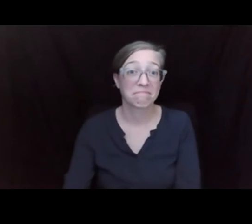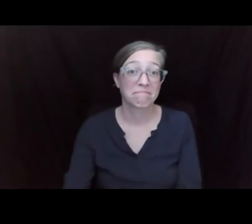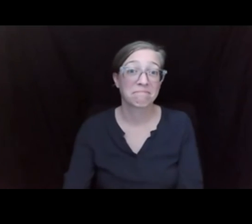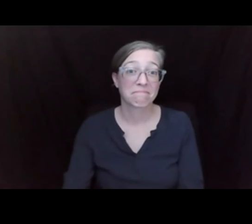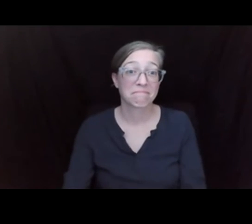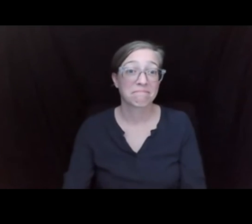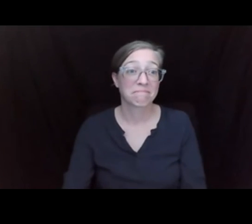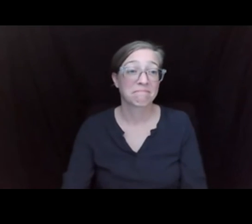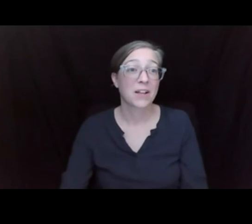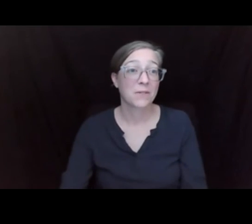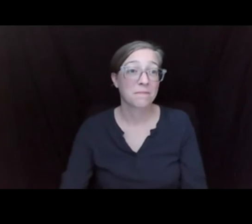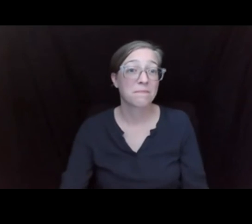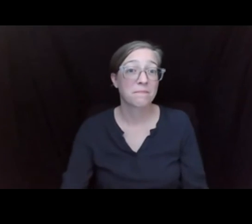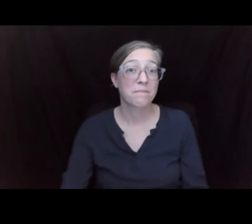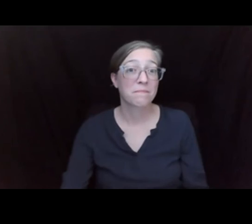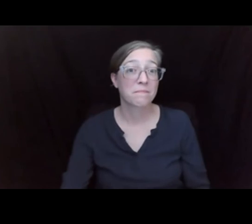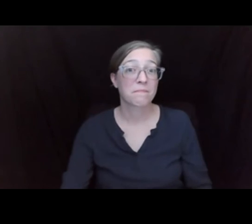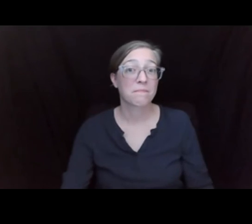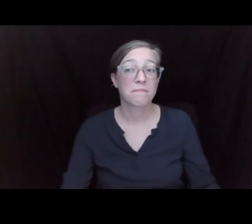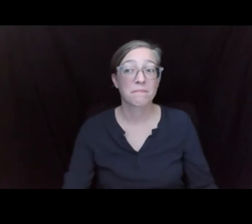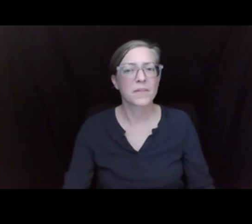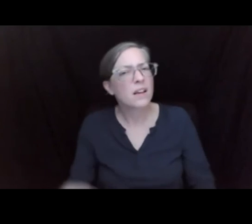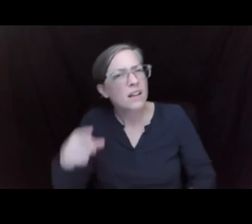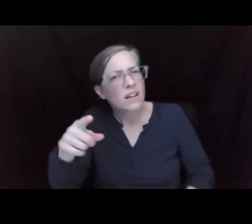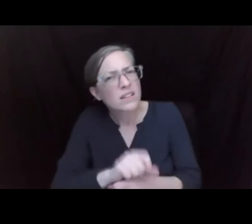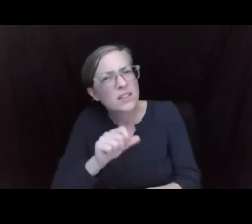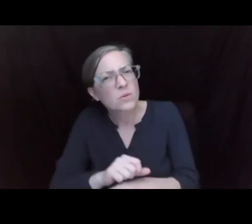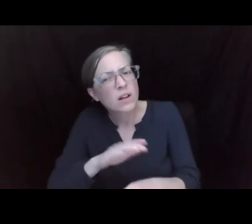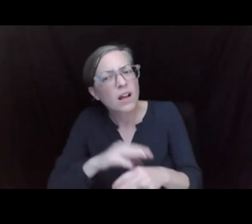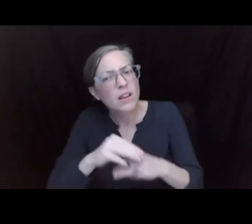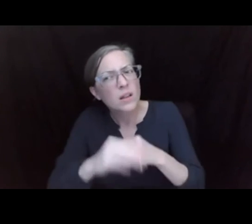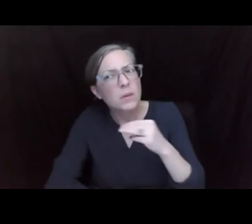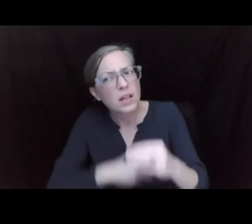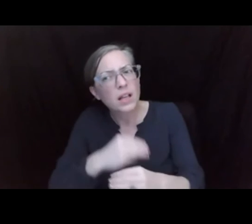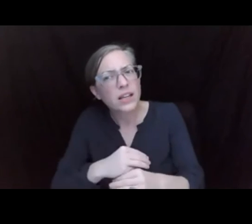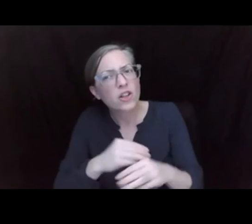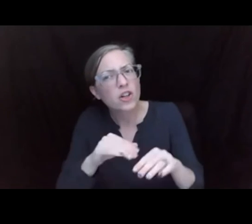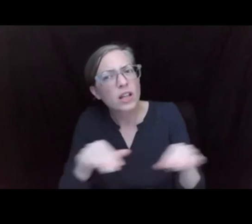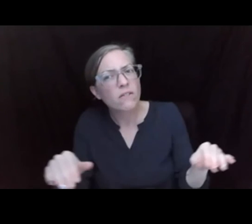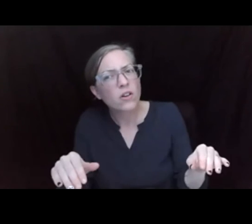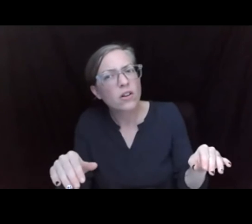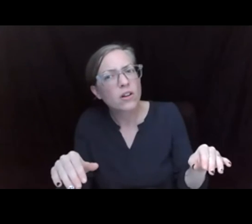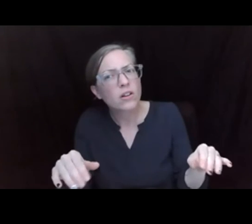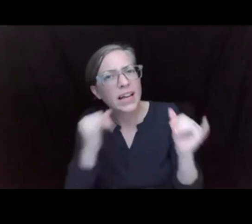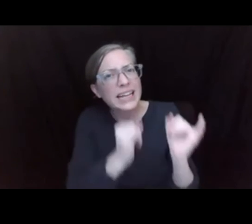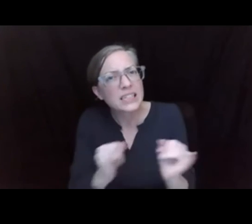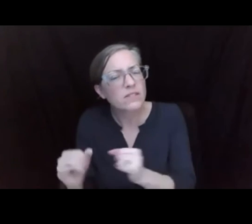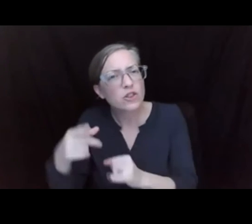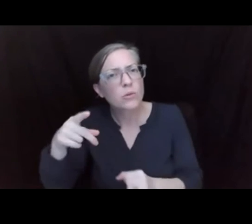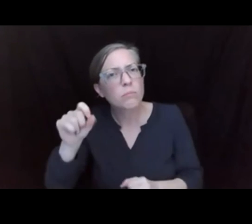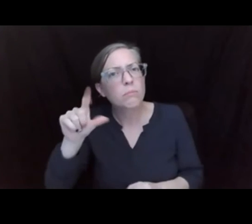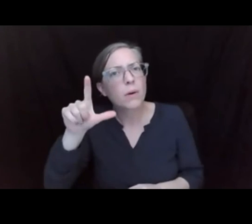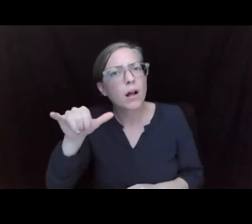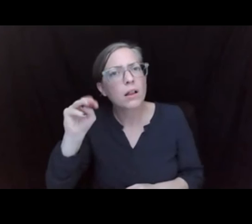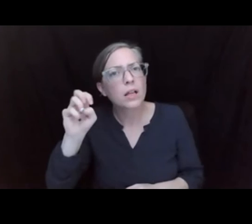Awesome. Does this work on the molecular level, like individual polymer chains? Yes, we have actually